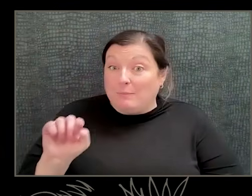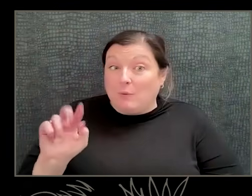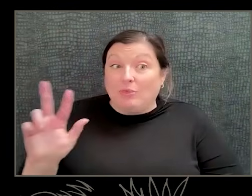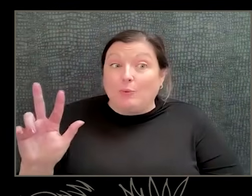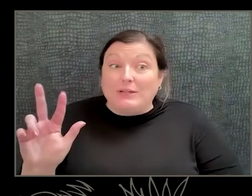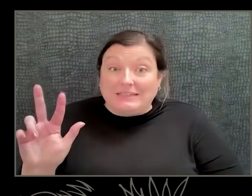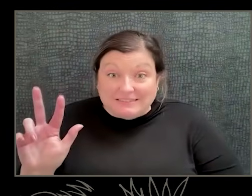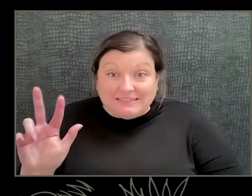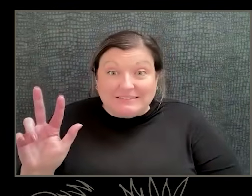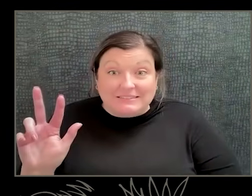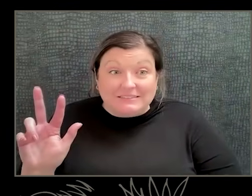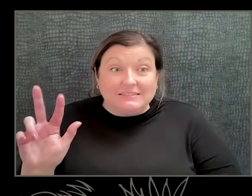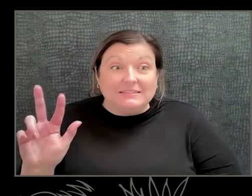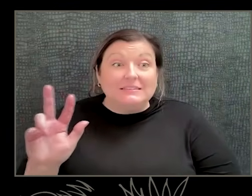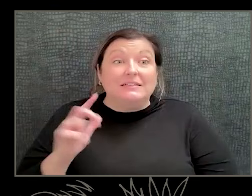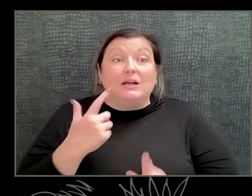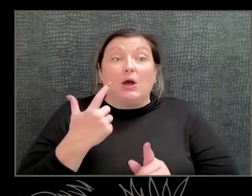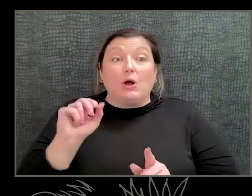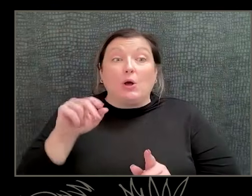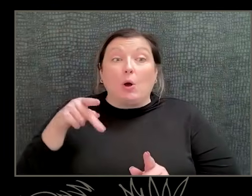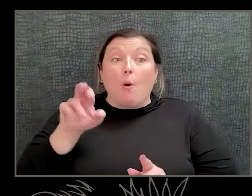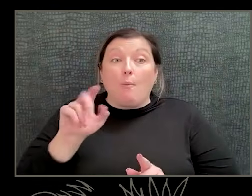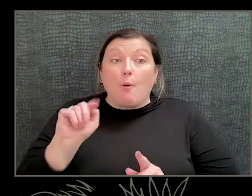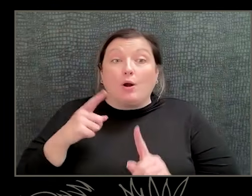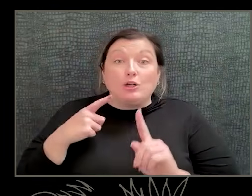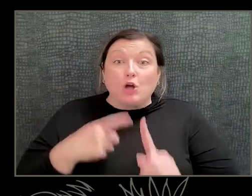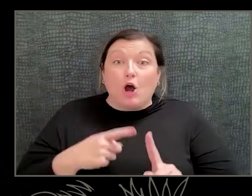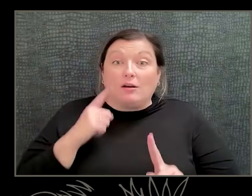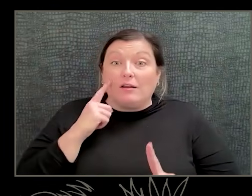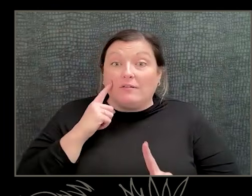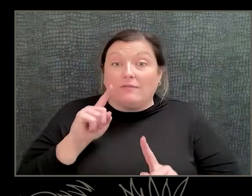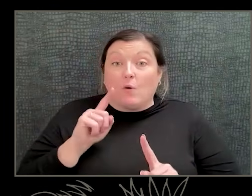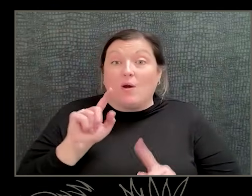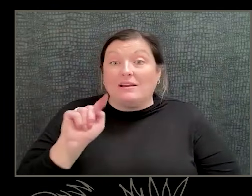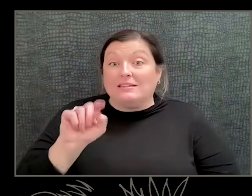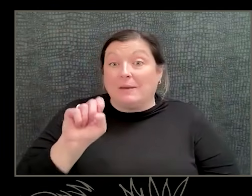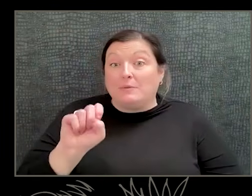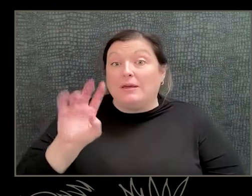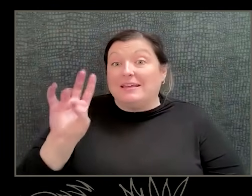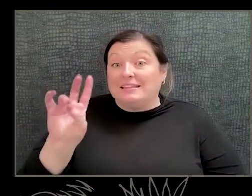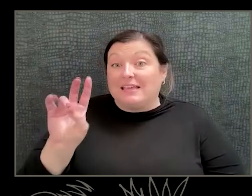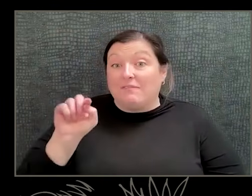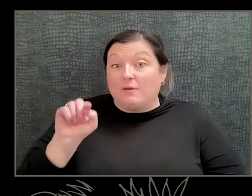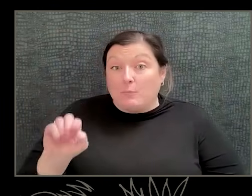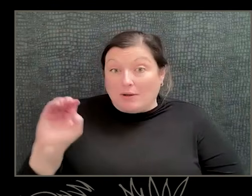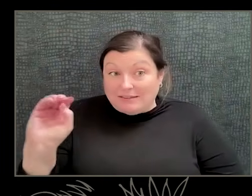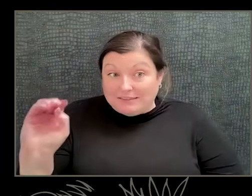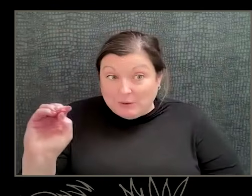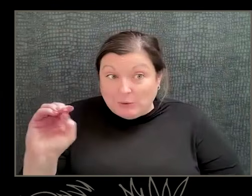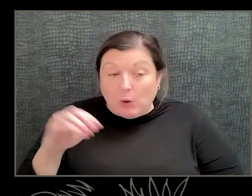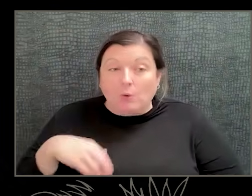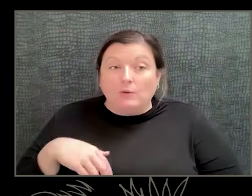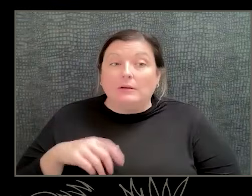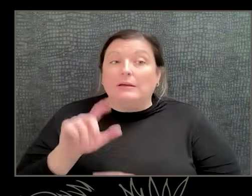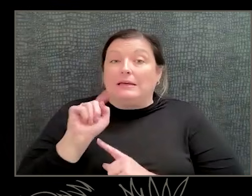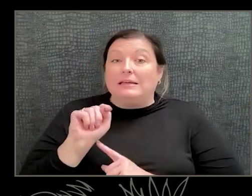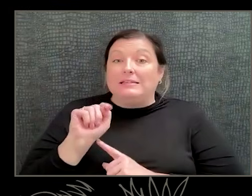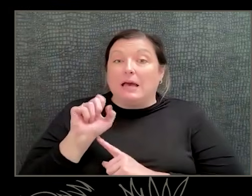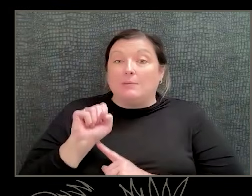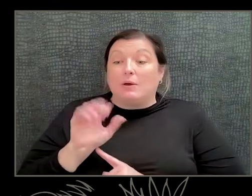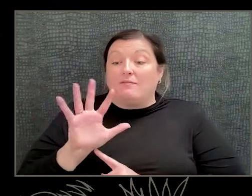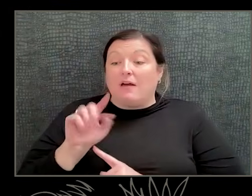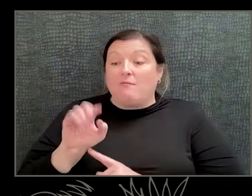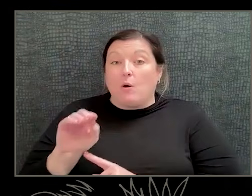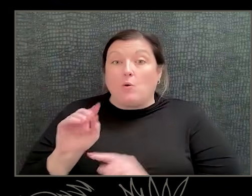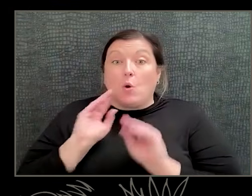5.83. The Go port is targeted for TypeScript 7.0, and TypeScript 5.0